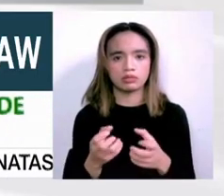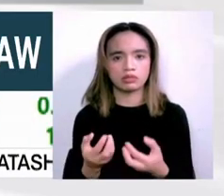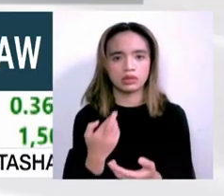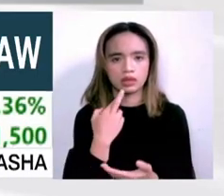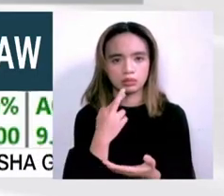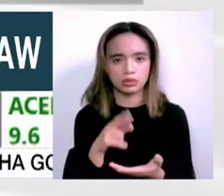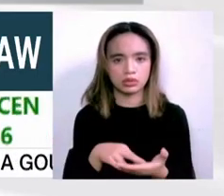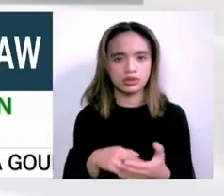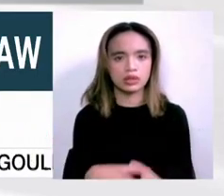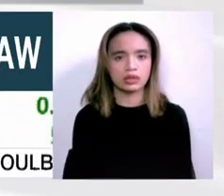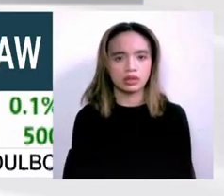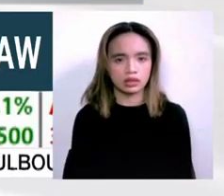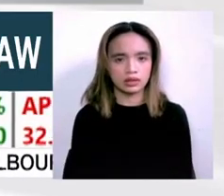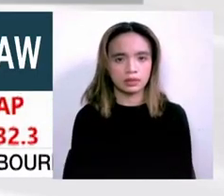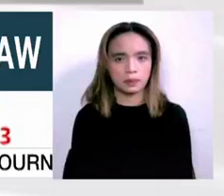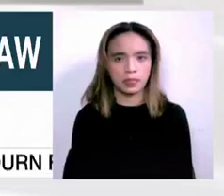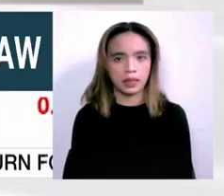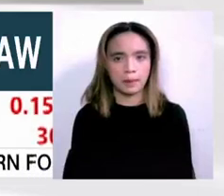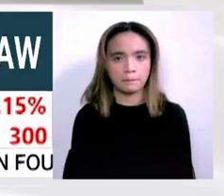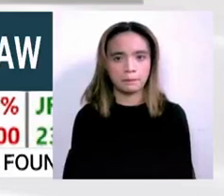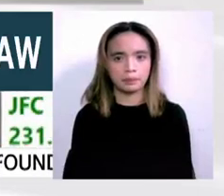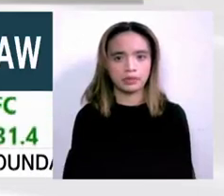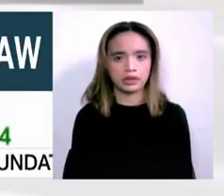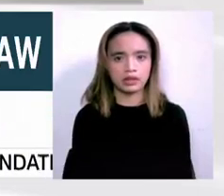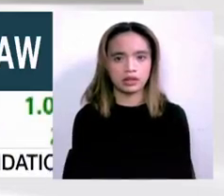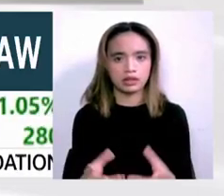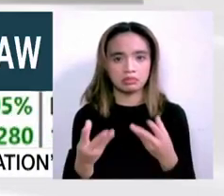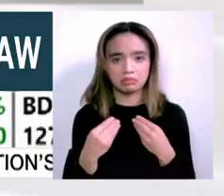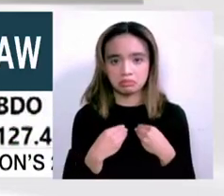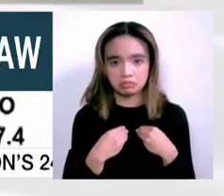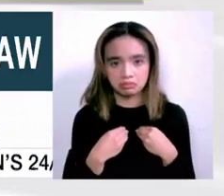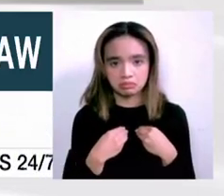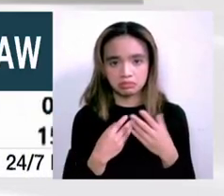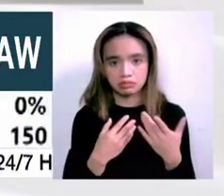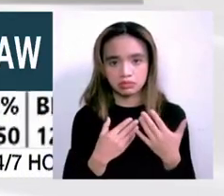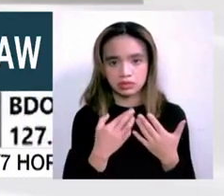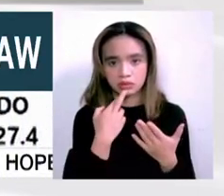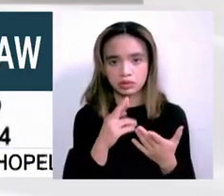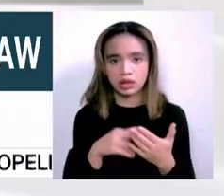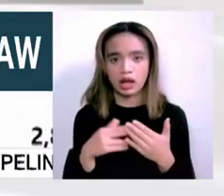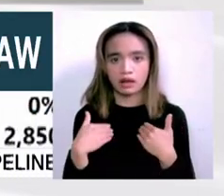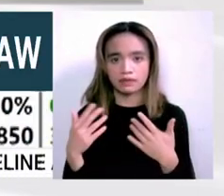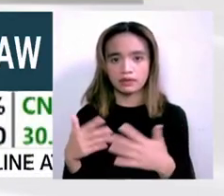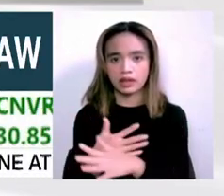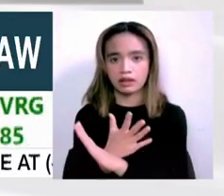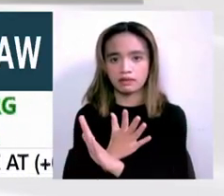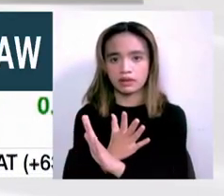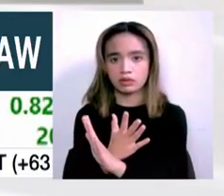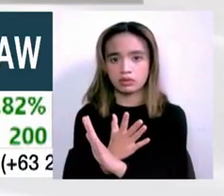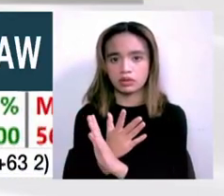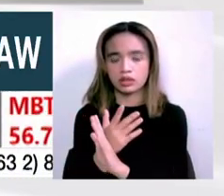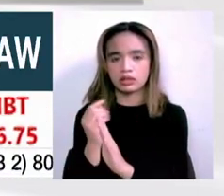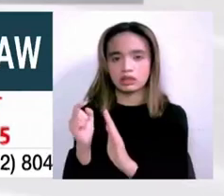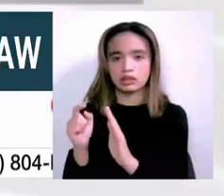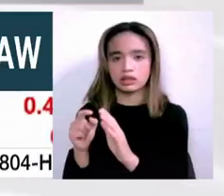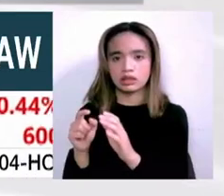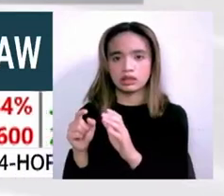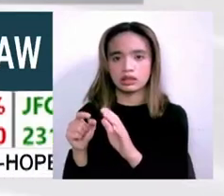You weren't receiving those reports? I wasn't receiving. Lumabas lang naman yung Davao Death Squad ng presidente na si President